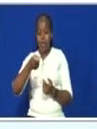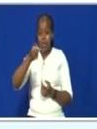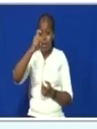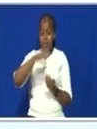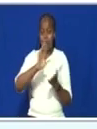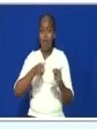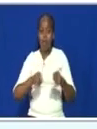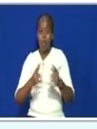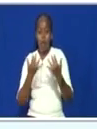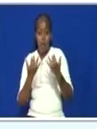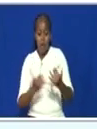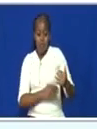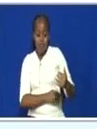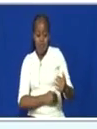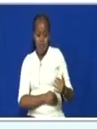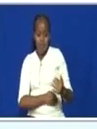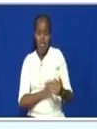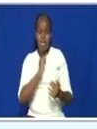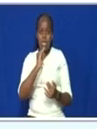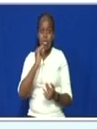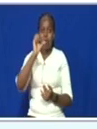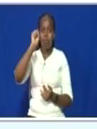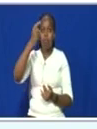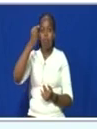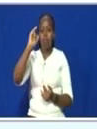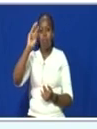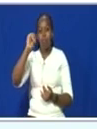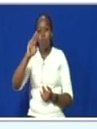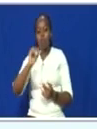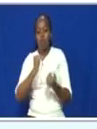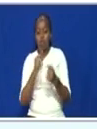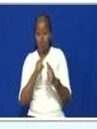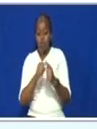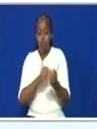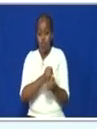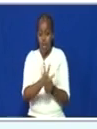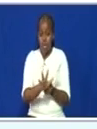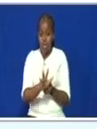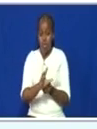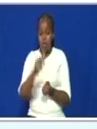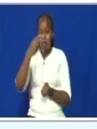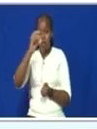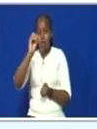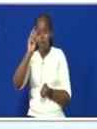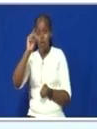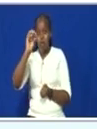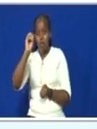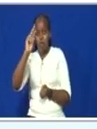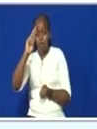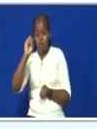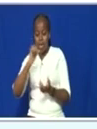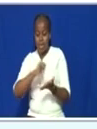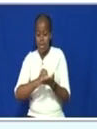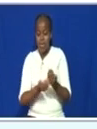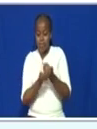pancreas is stimulated to release insulin hormone, which is carried by the blood to